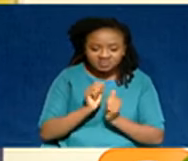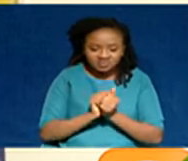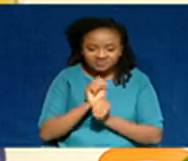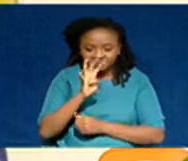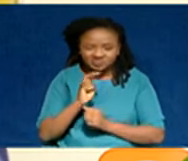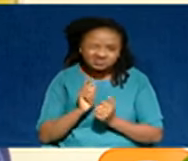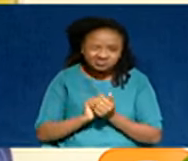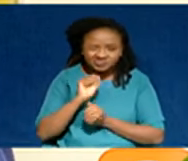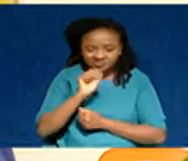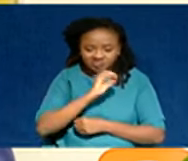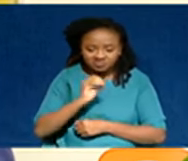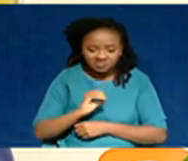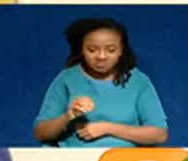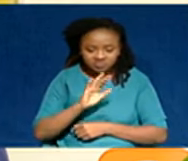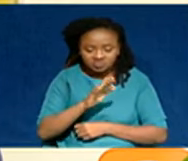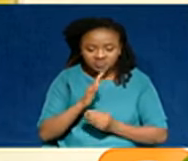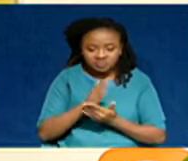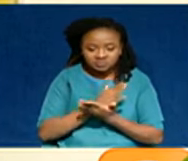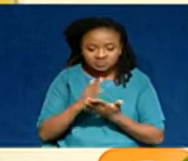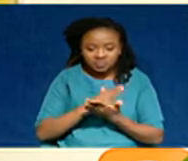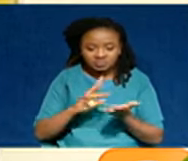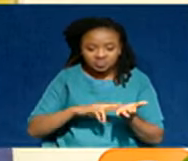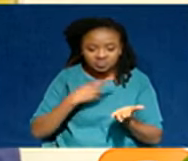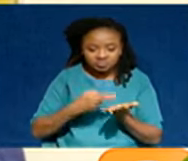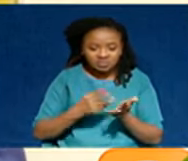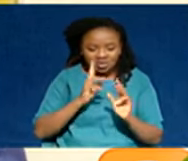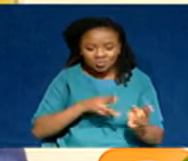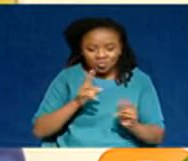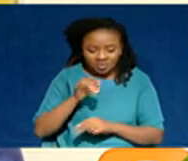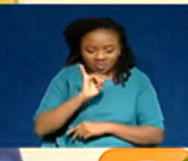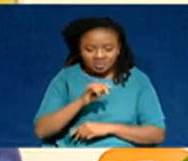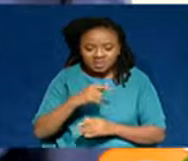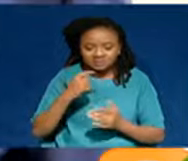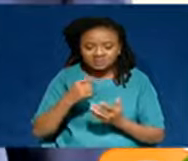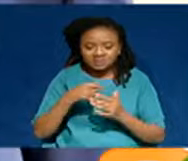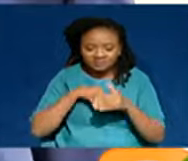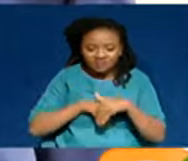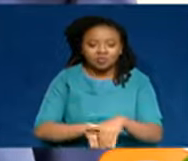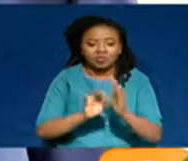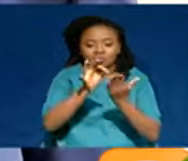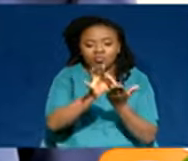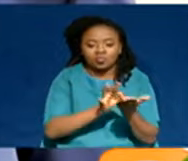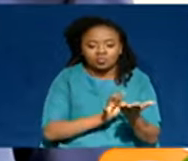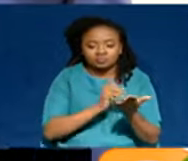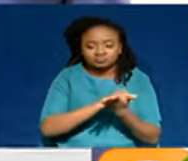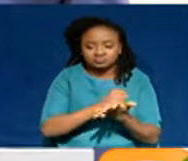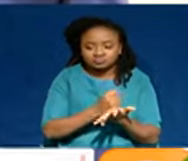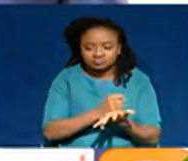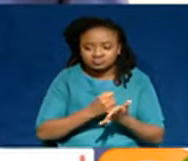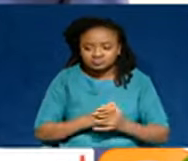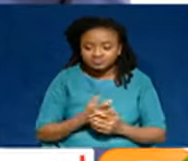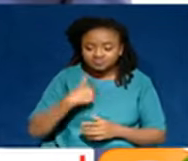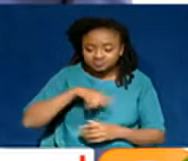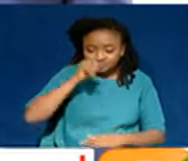13, 14, 15% of the shareable revenue, which is usually based on the last audited accounts. So we must keep asking